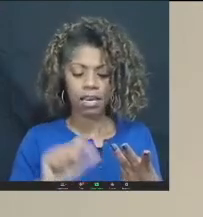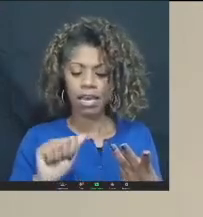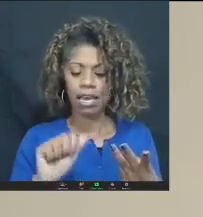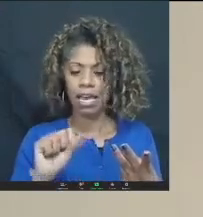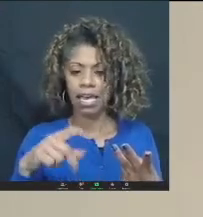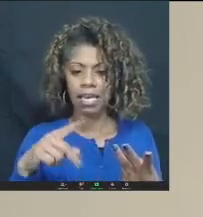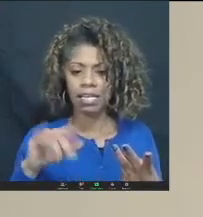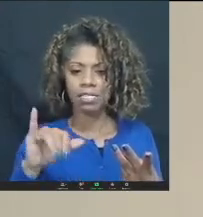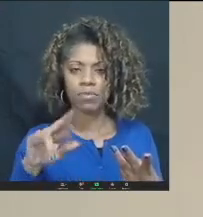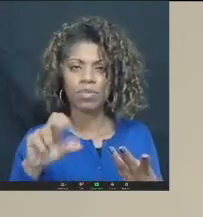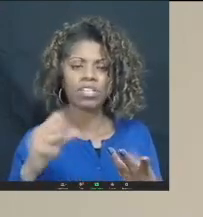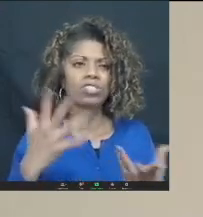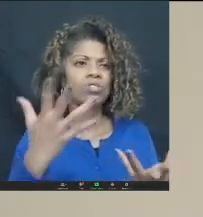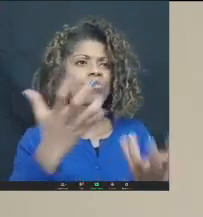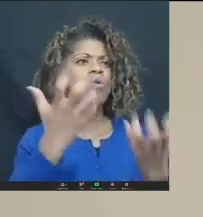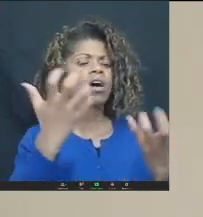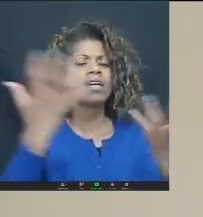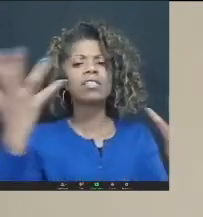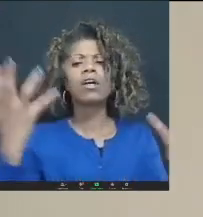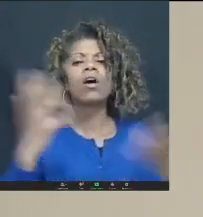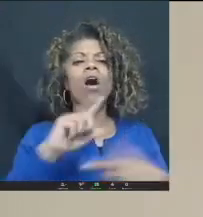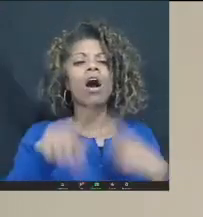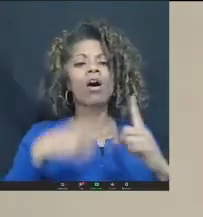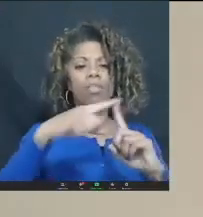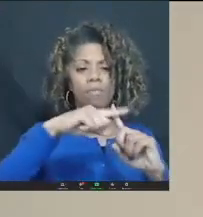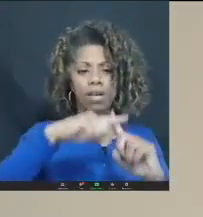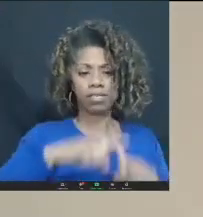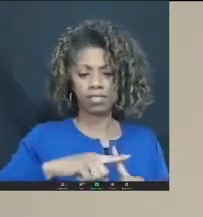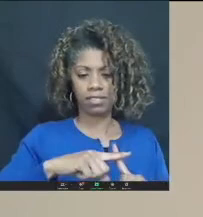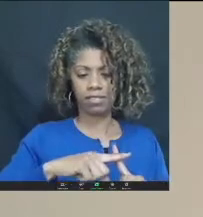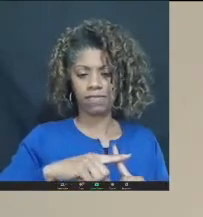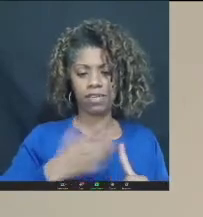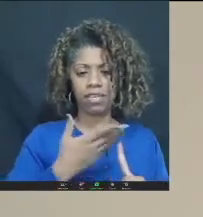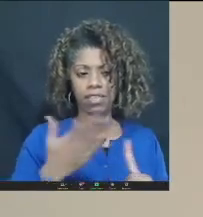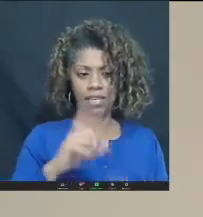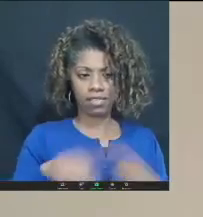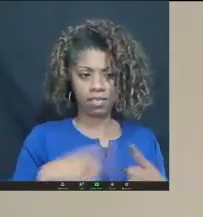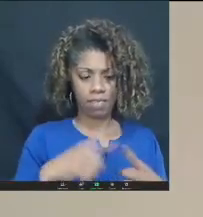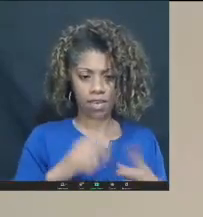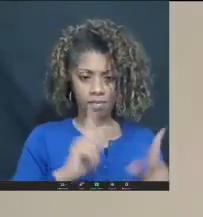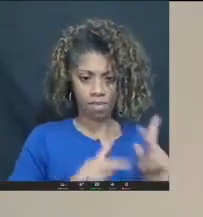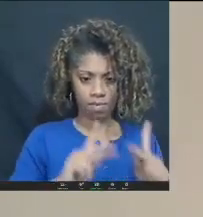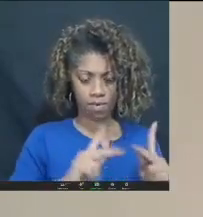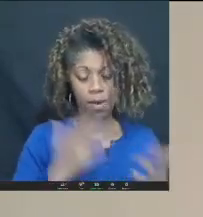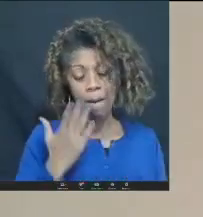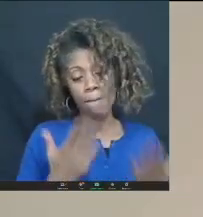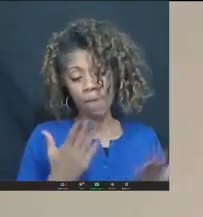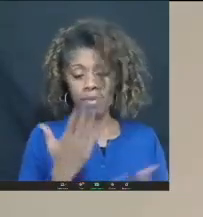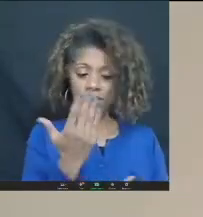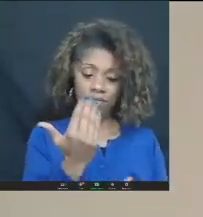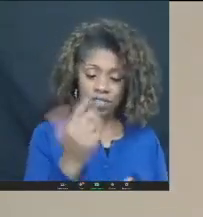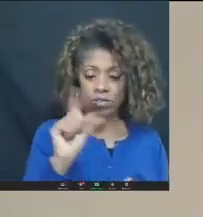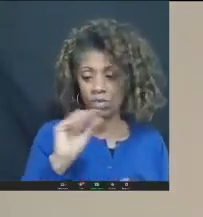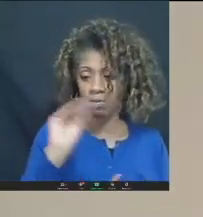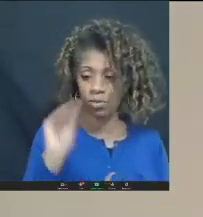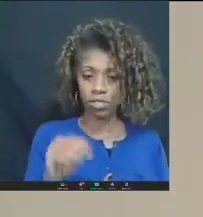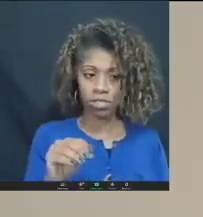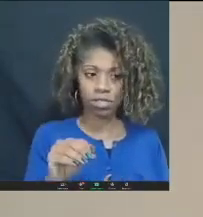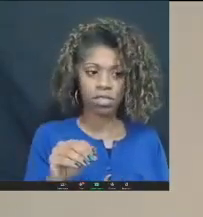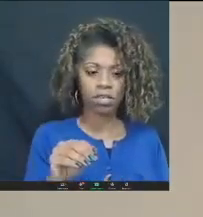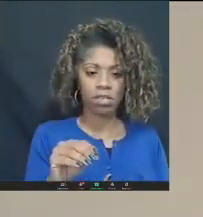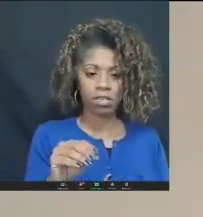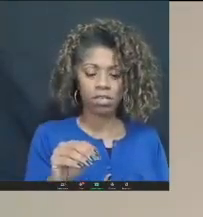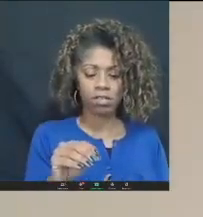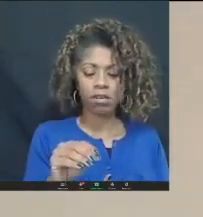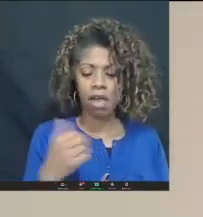say maybe 15 or so, 20% of those 400 fellows have done serious crimes, right? Have been convicted of